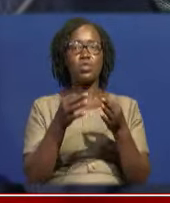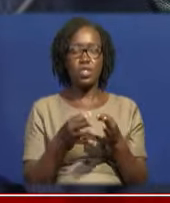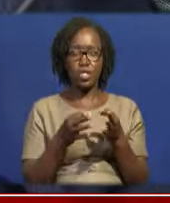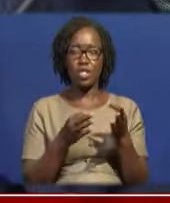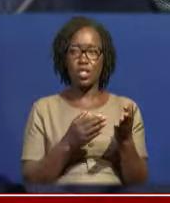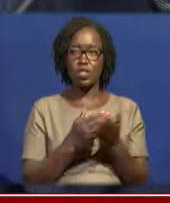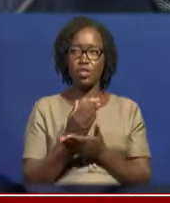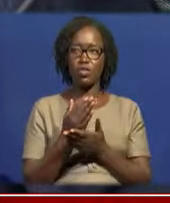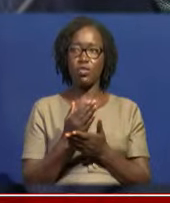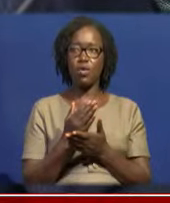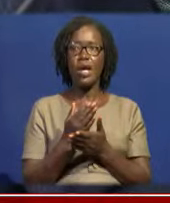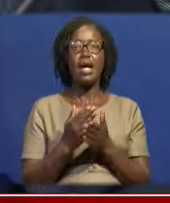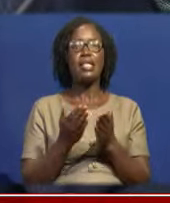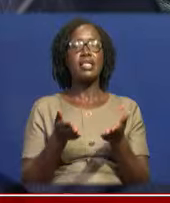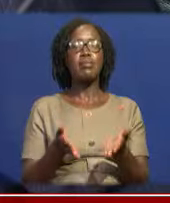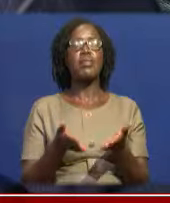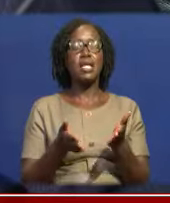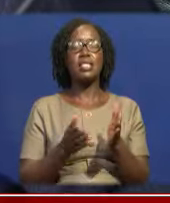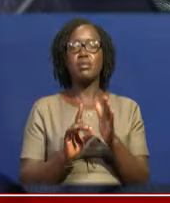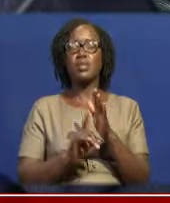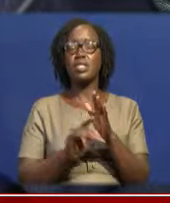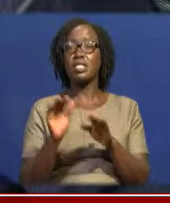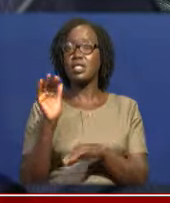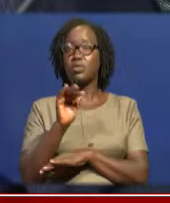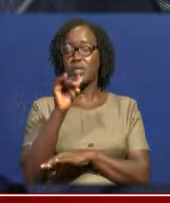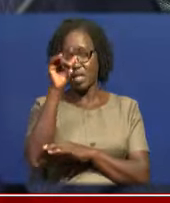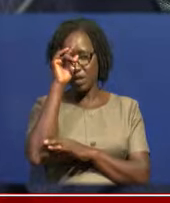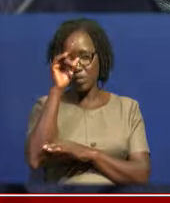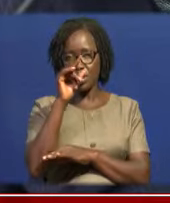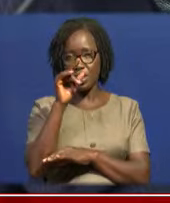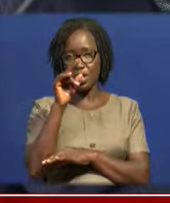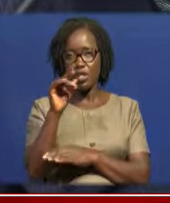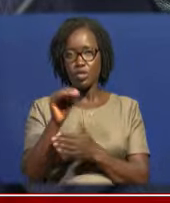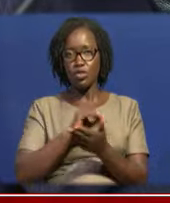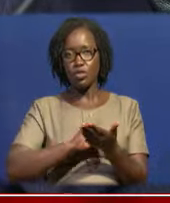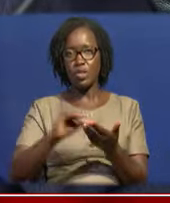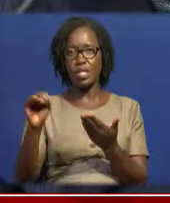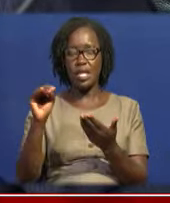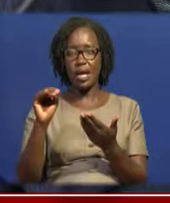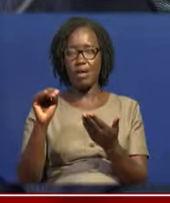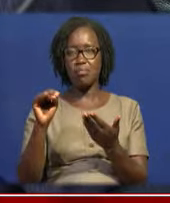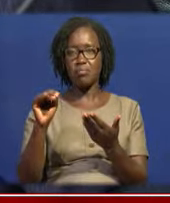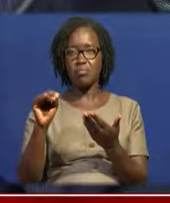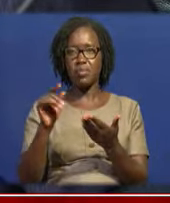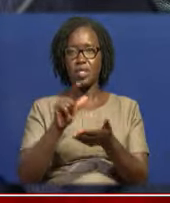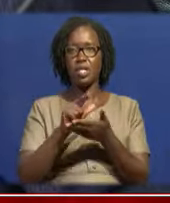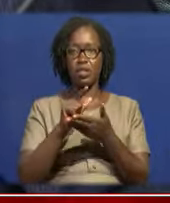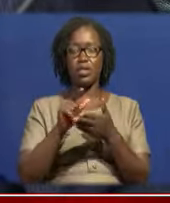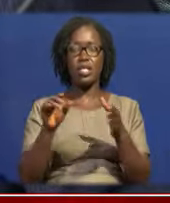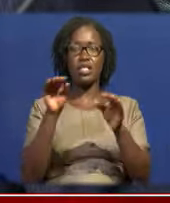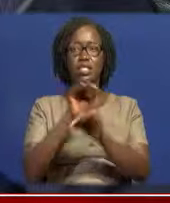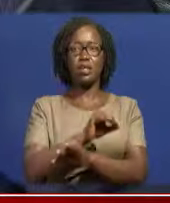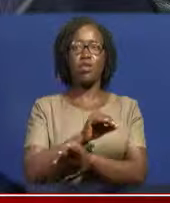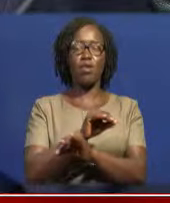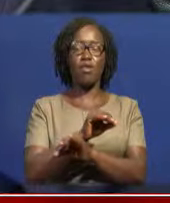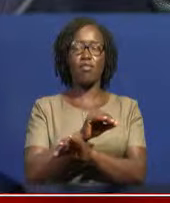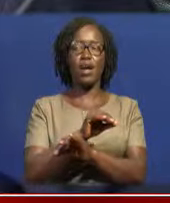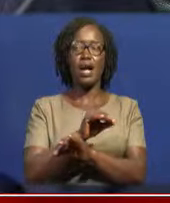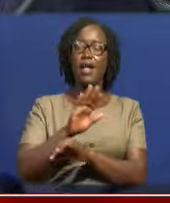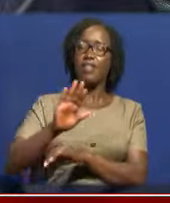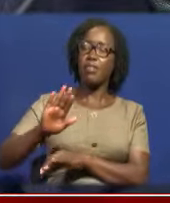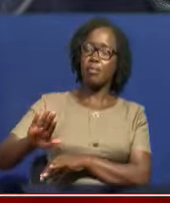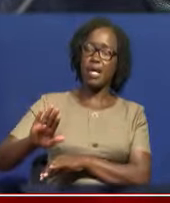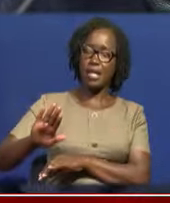through the parent ministry requesting the government to write off the loan and take over the outstanding